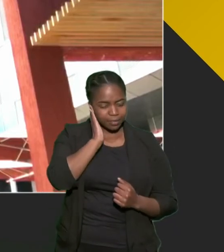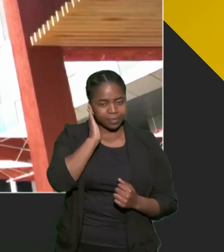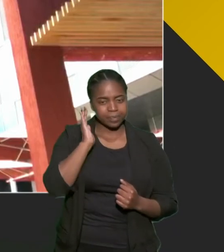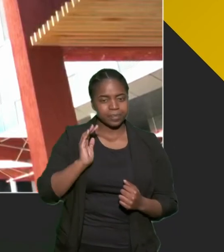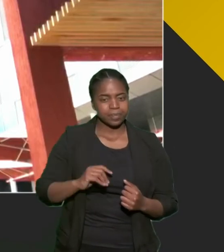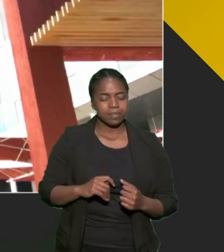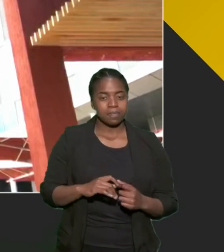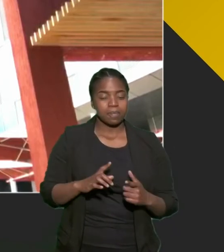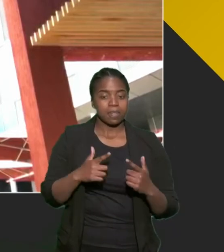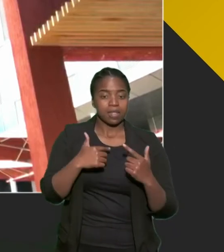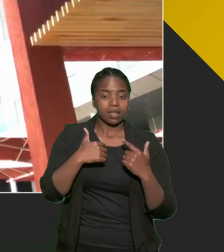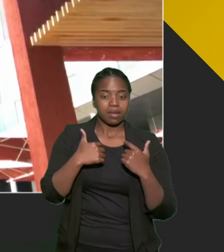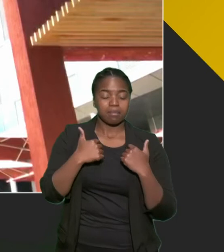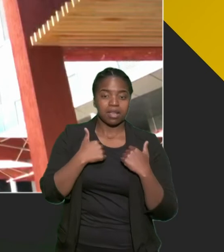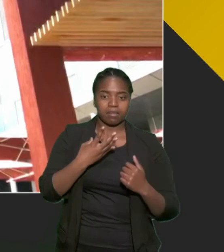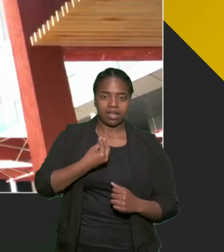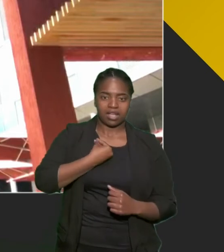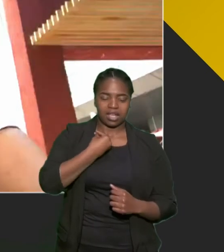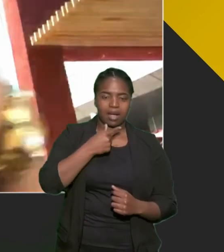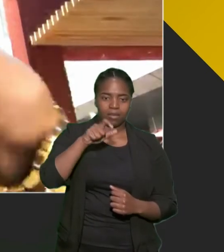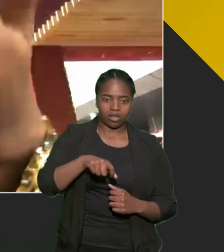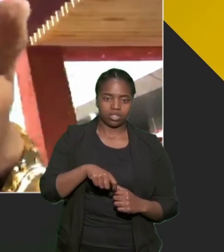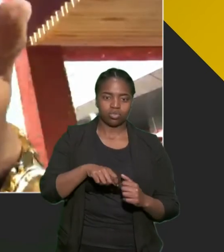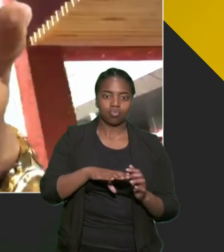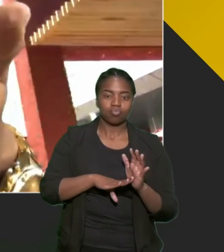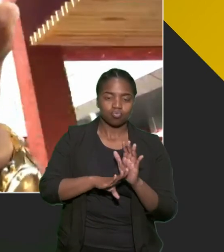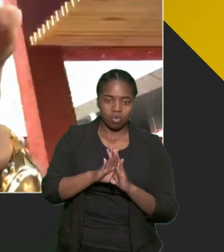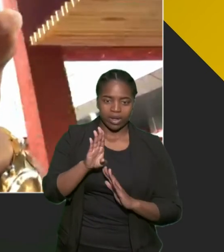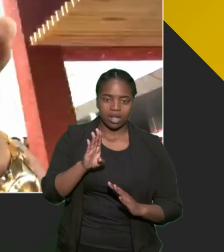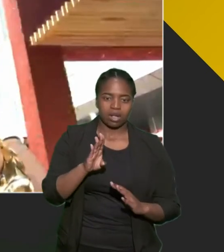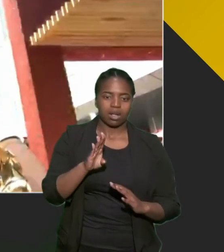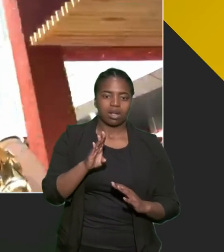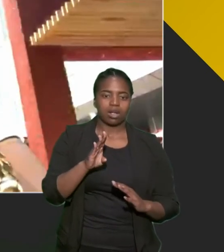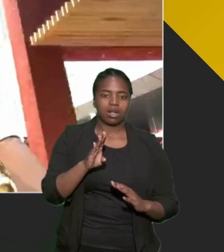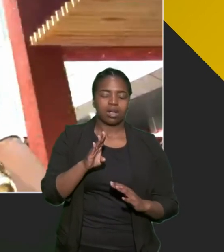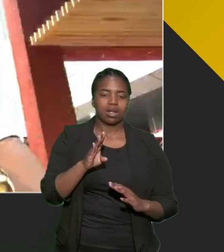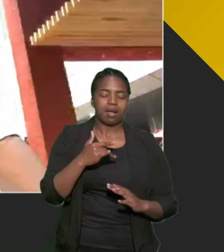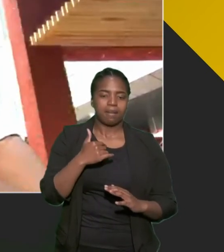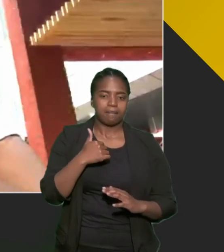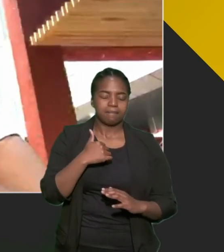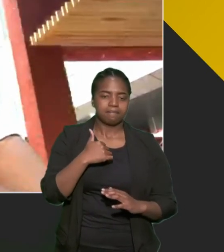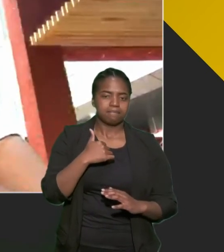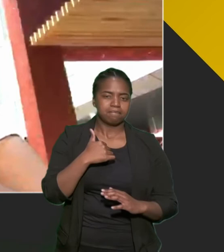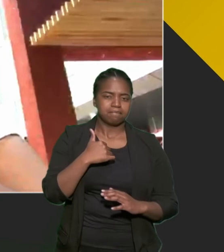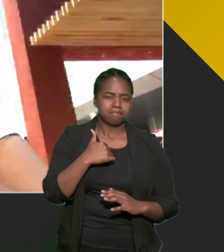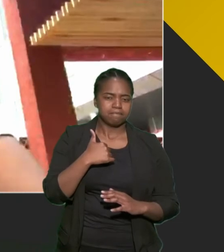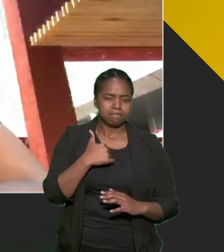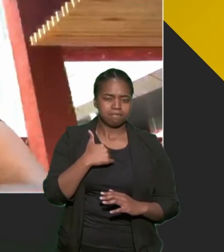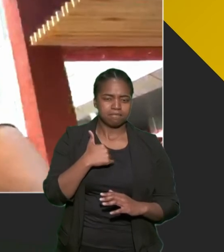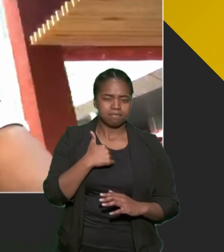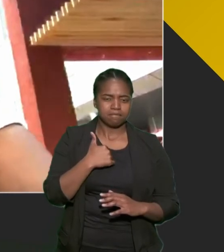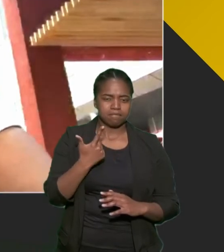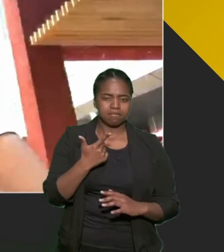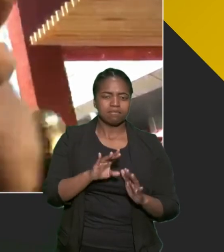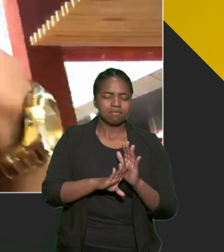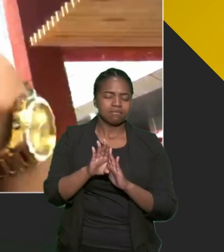so to me, being a young person and growing my career and growing my ideas and everything